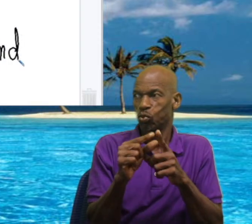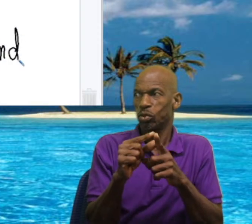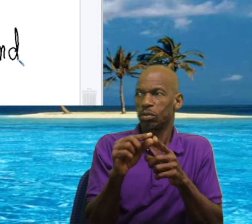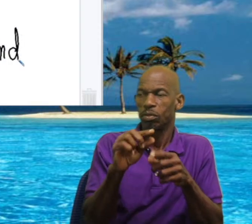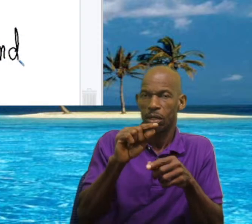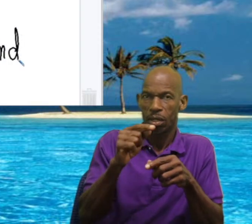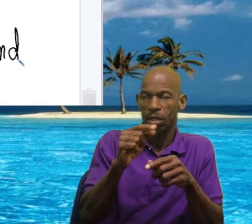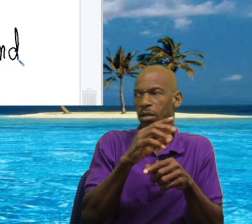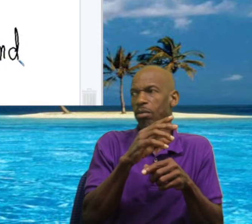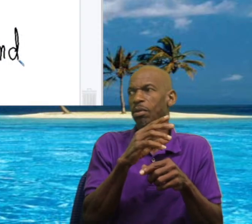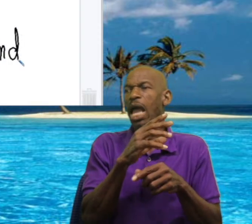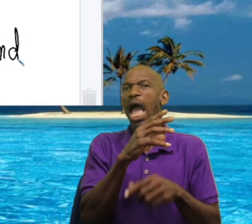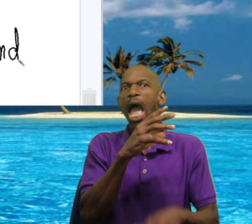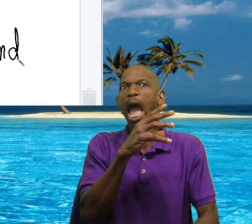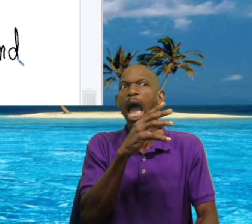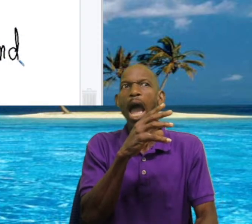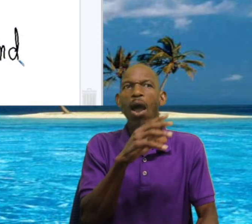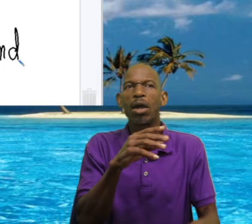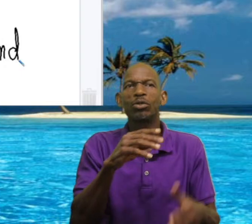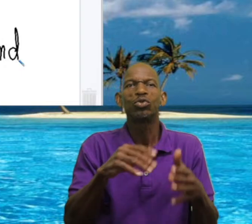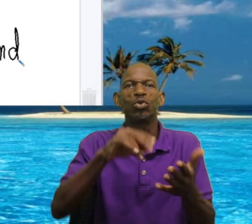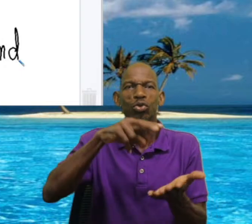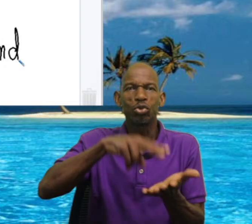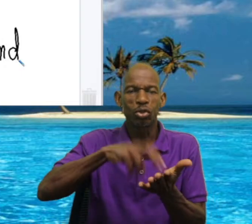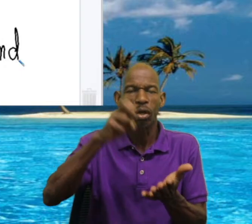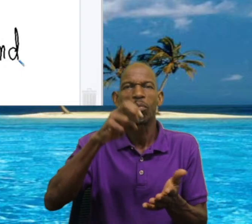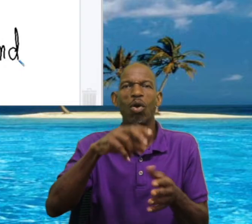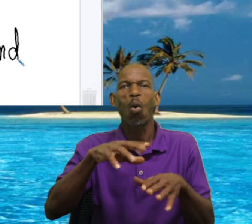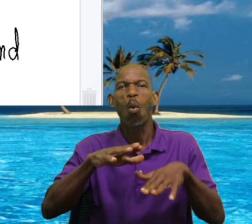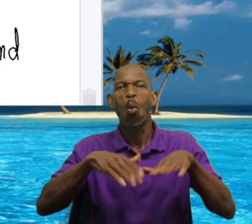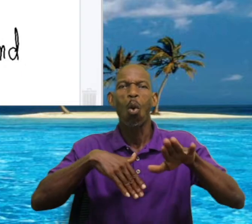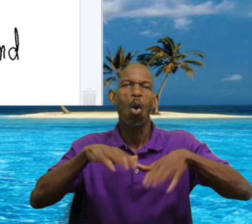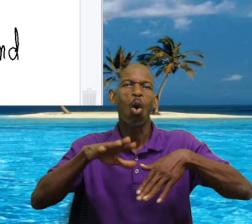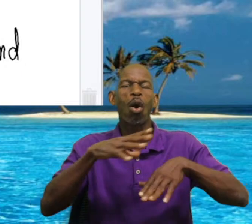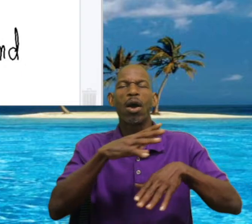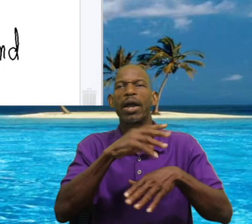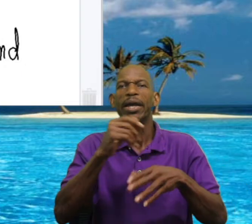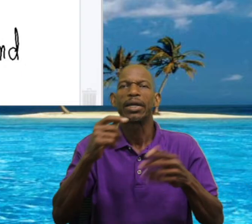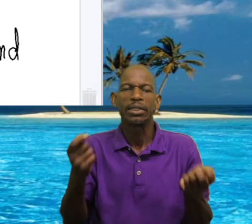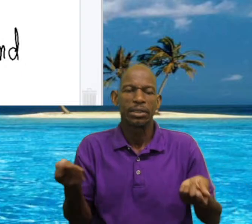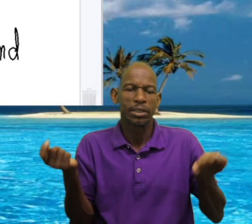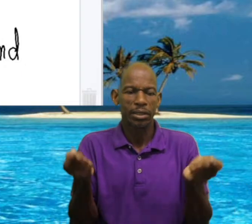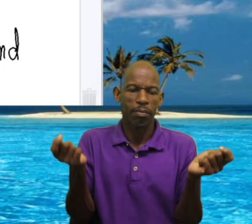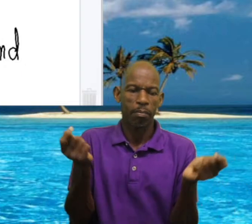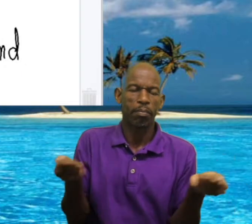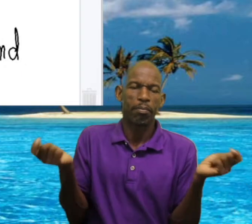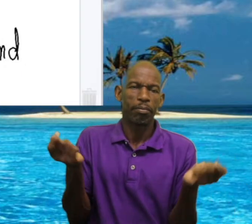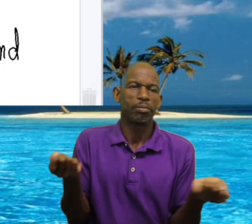skip.